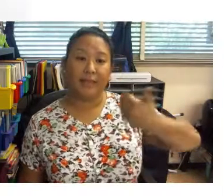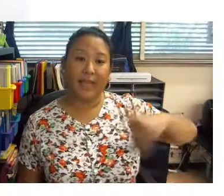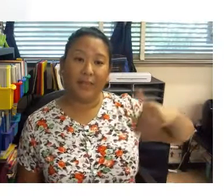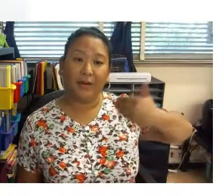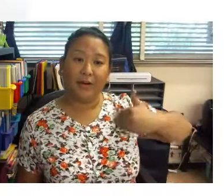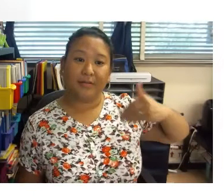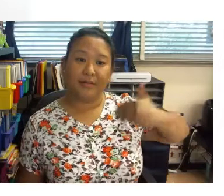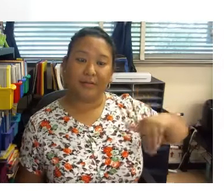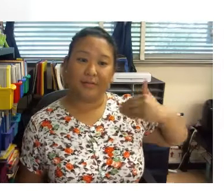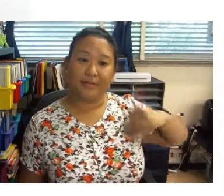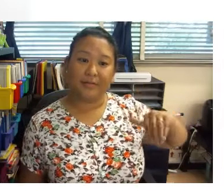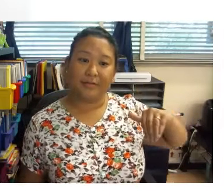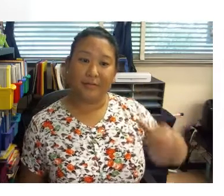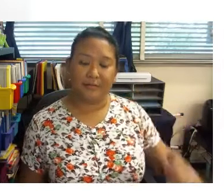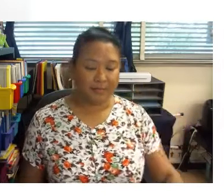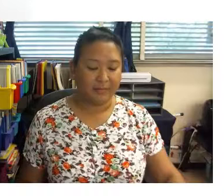leather,